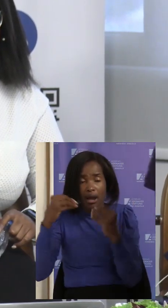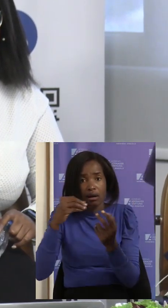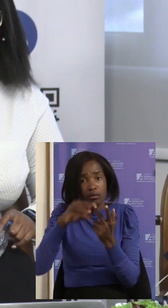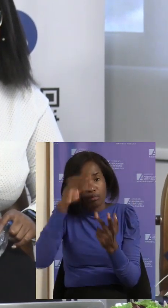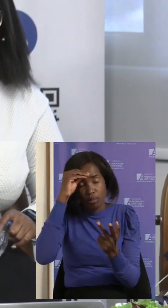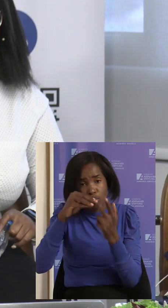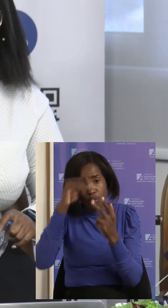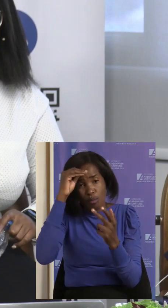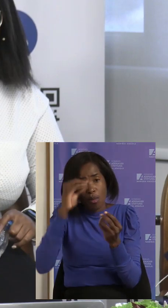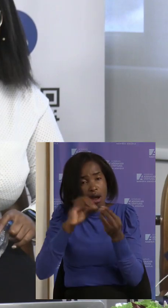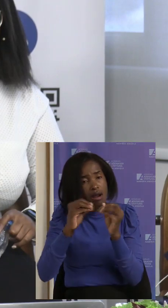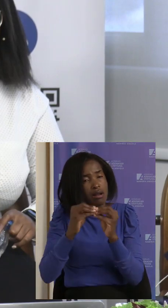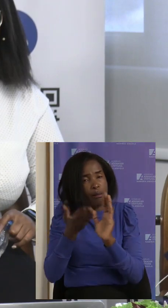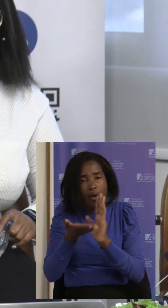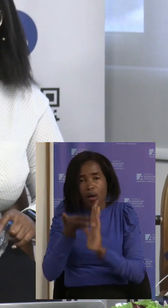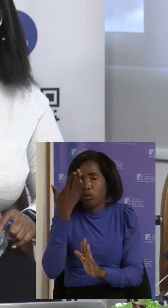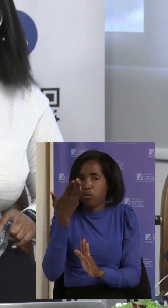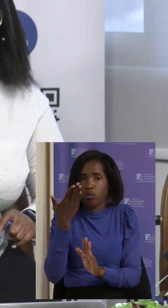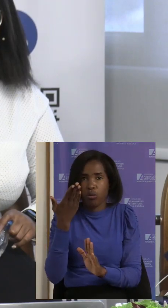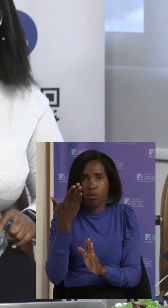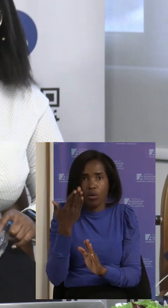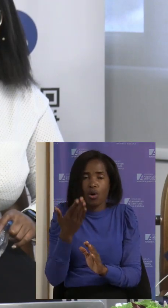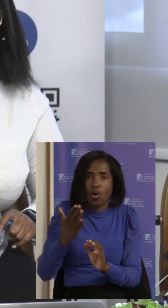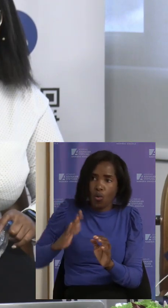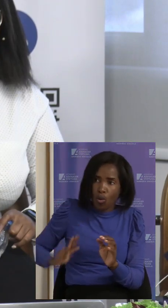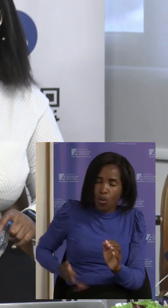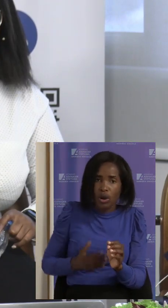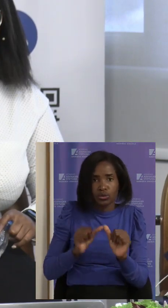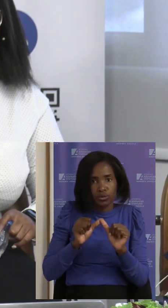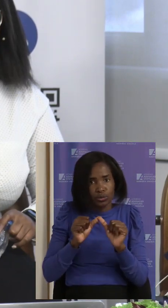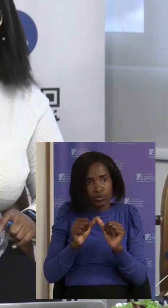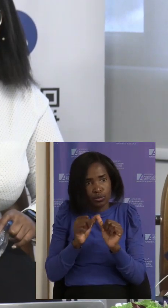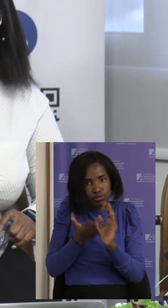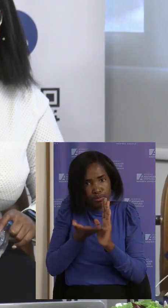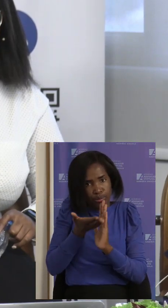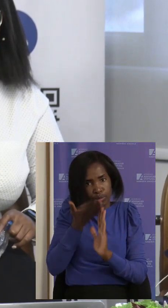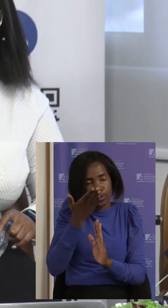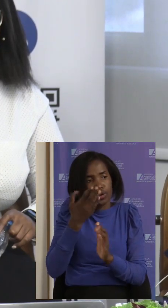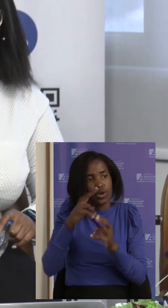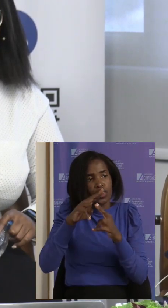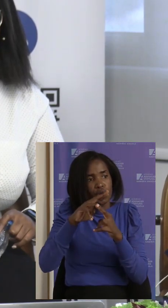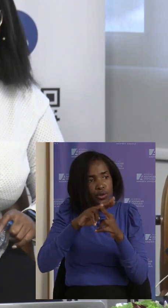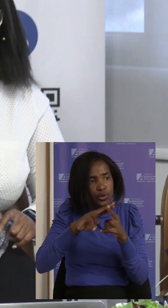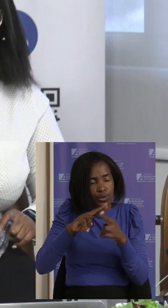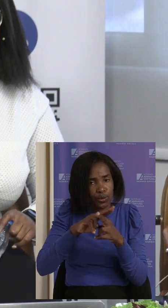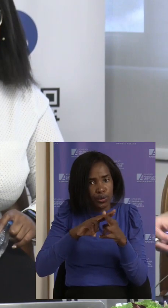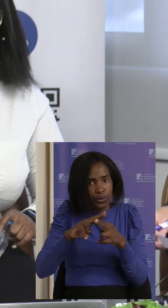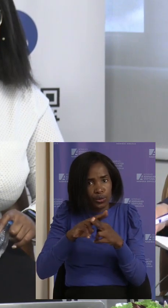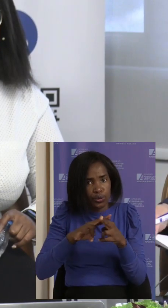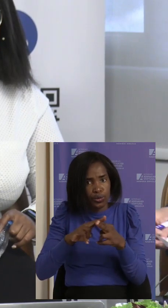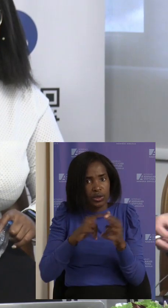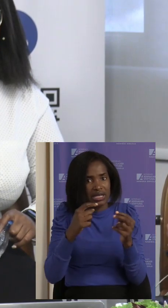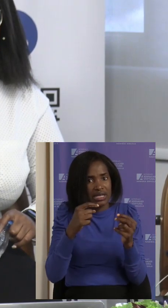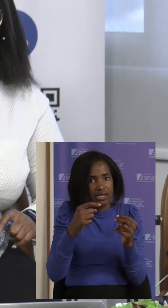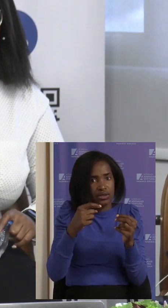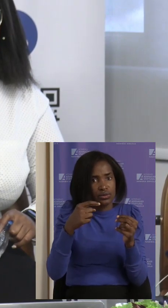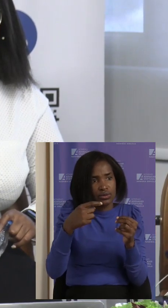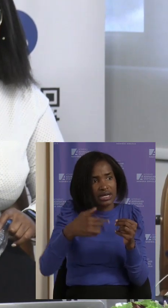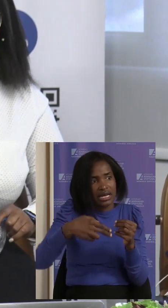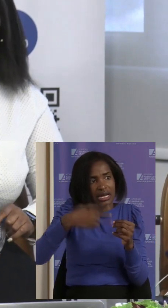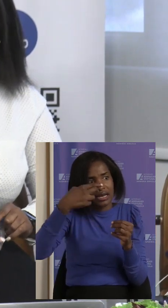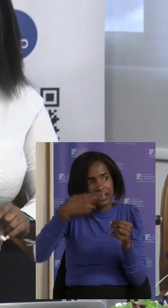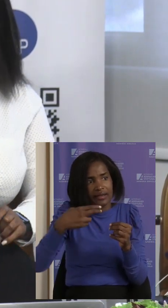that is exactly what we wanted. We want to push up throughput to senior secondary. We